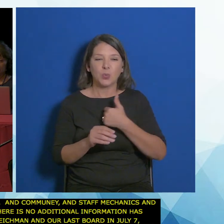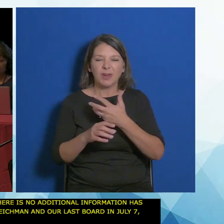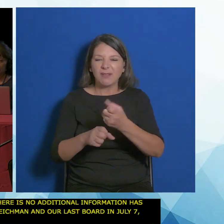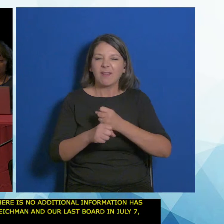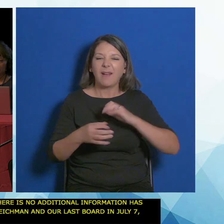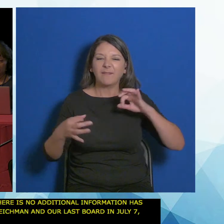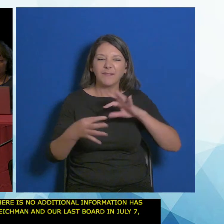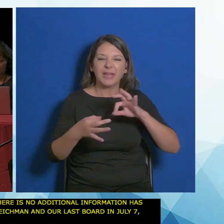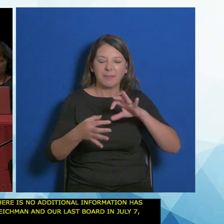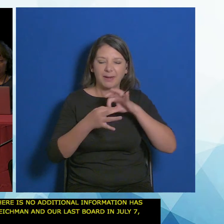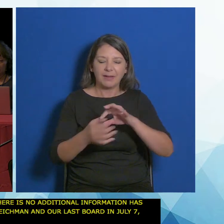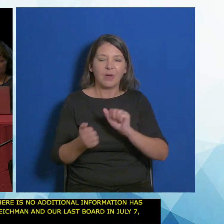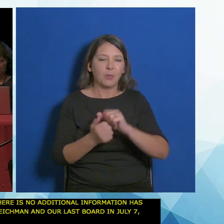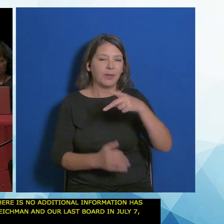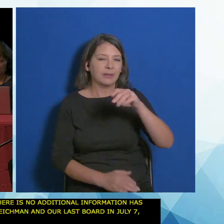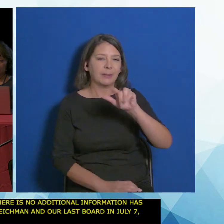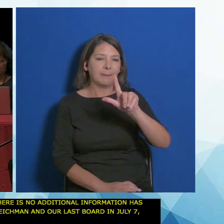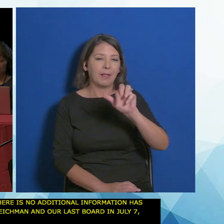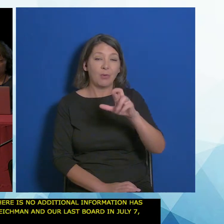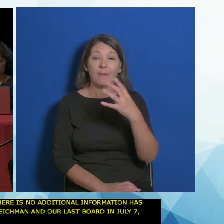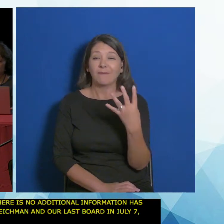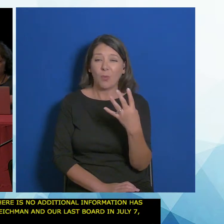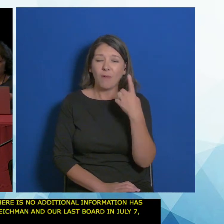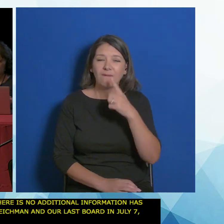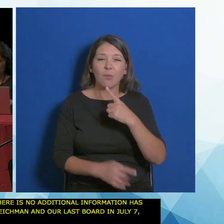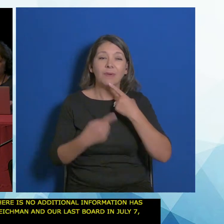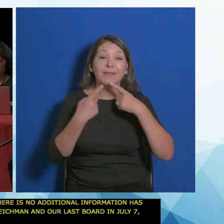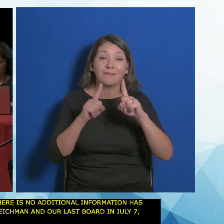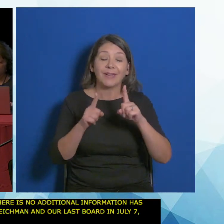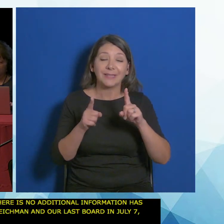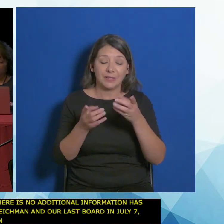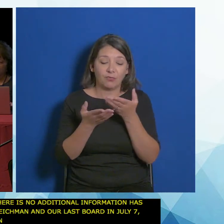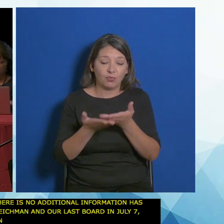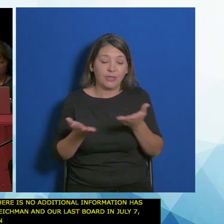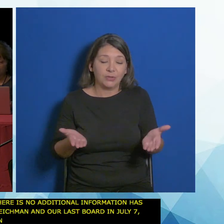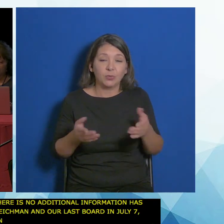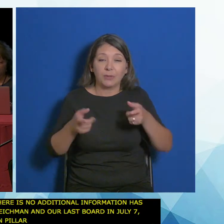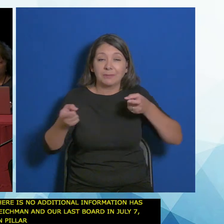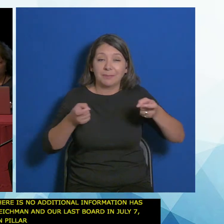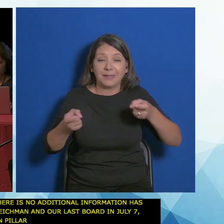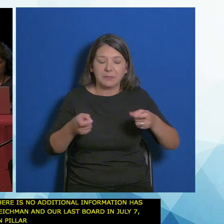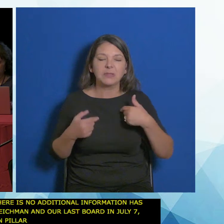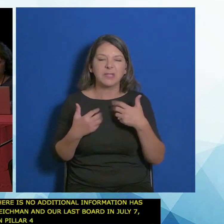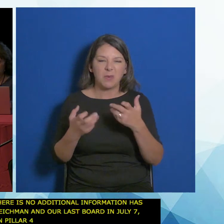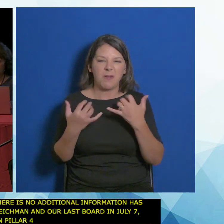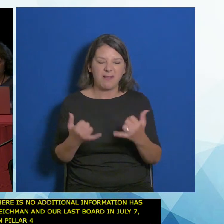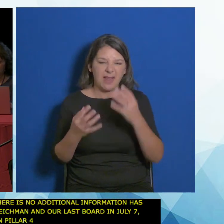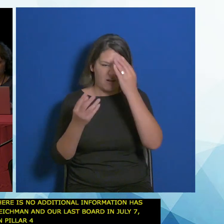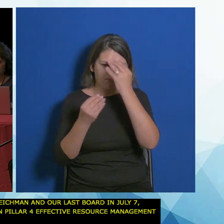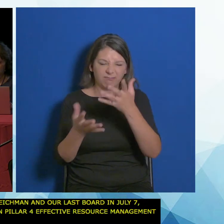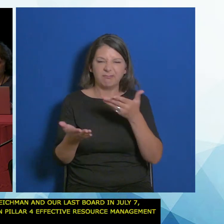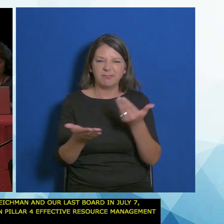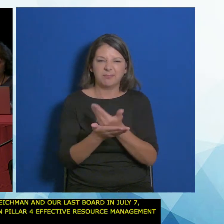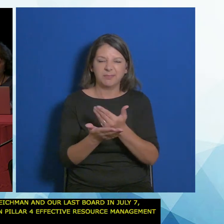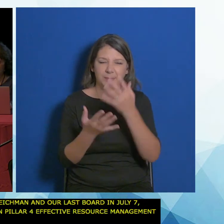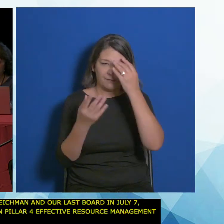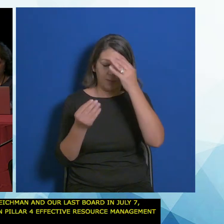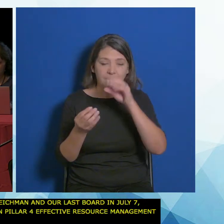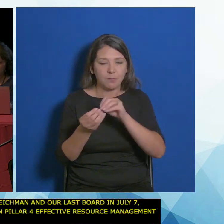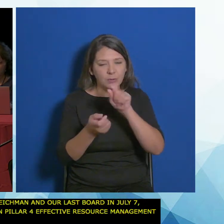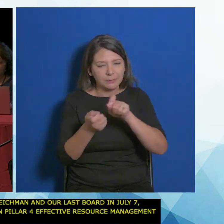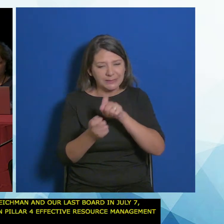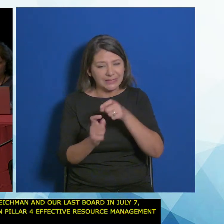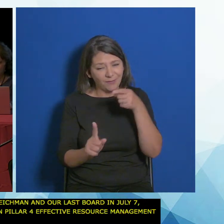plan pillar 4, effective resource management, and I wanted to go ahead and give an update on those items. More